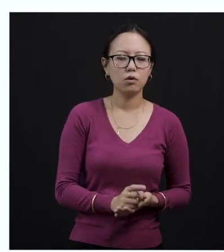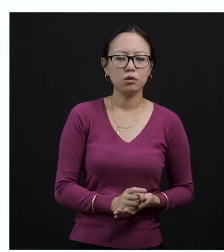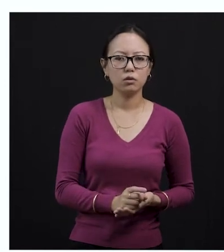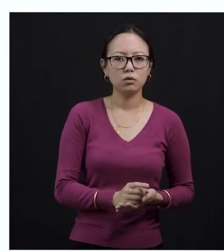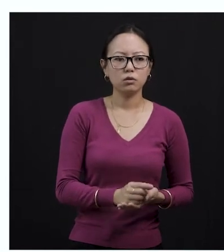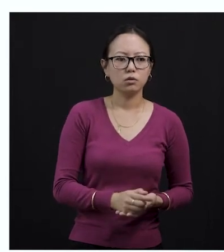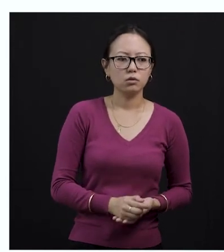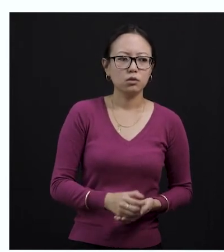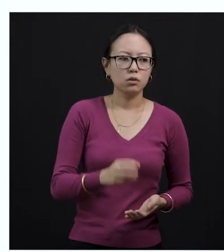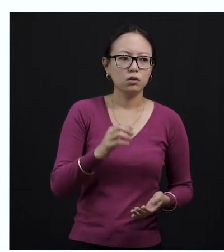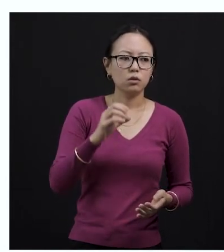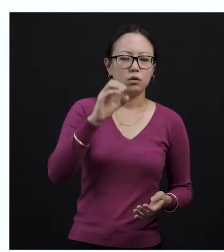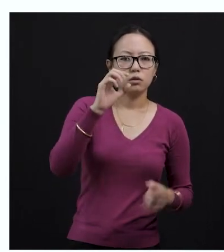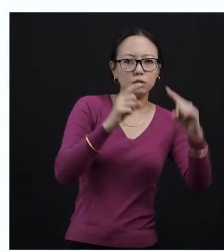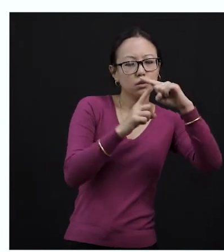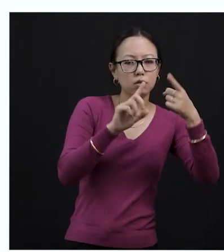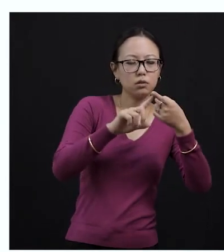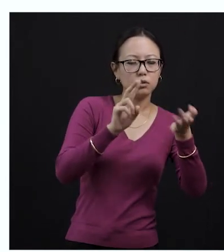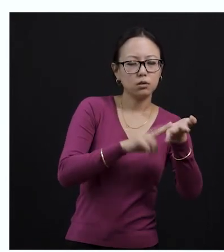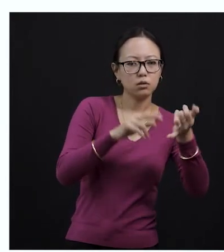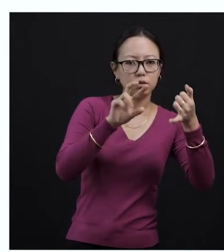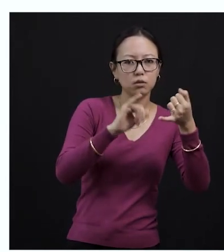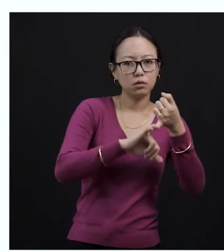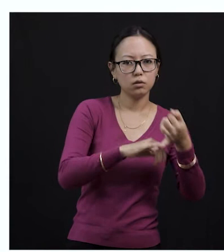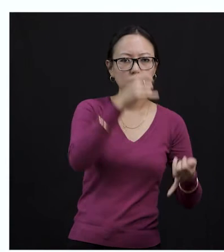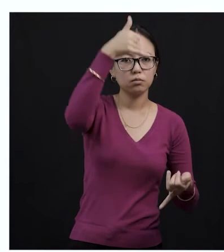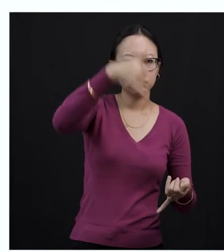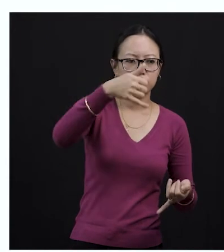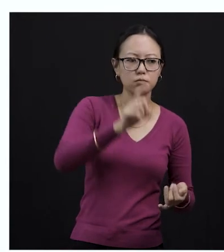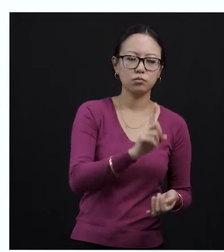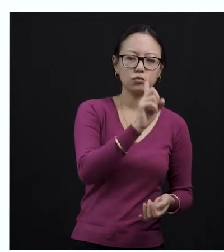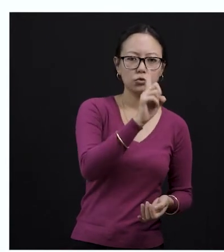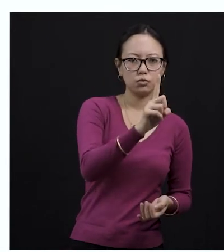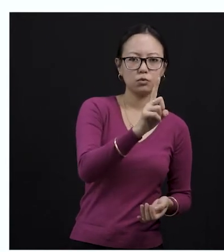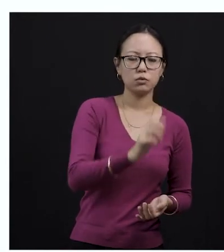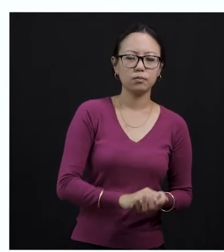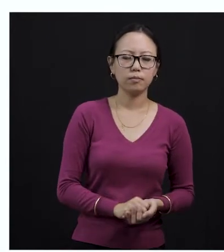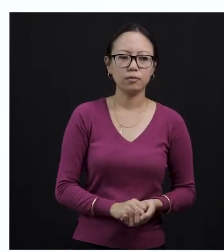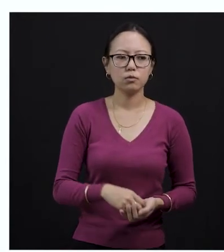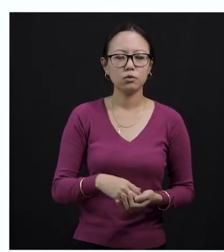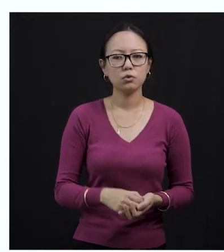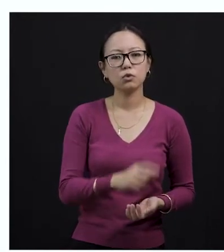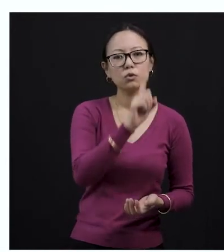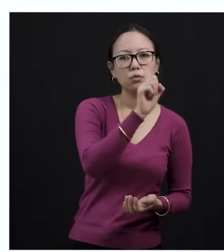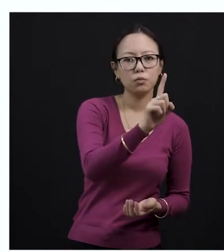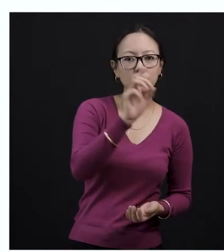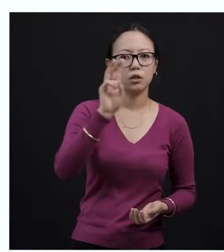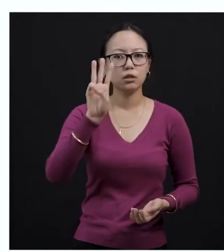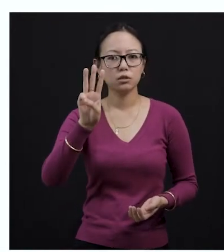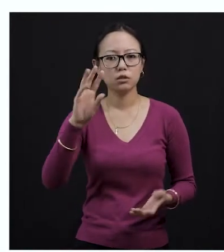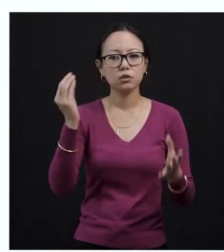you will get 13, okay? 1 and 3, sorry, you will get 13. So the spelling